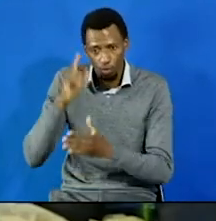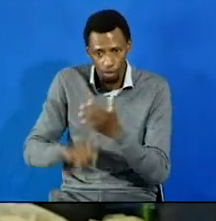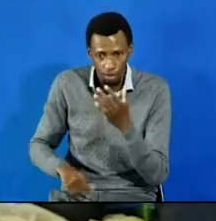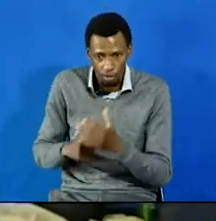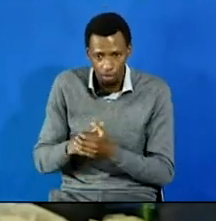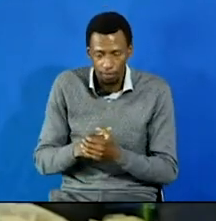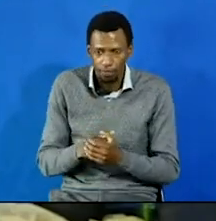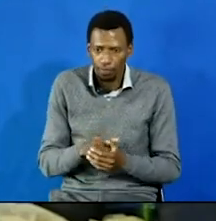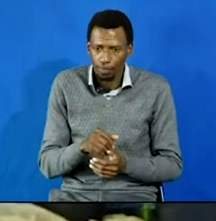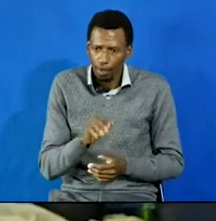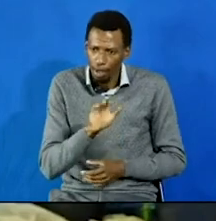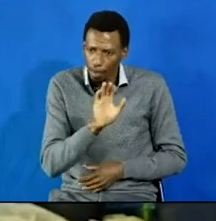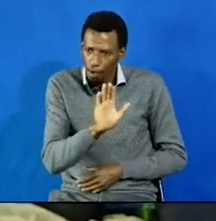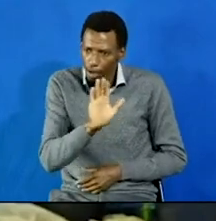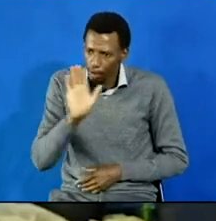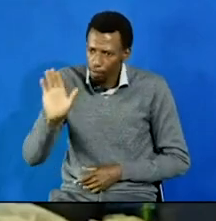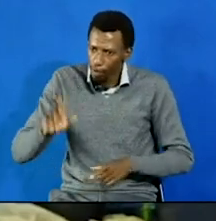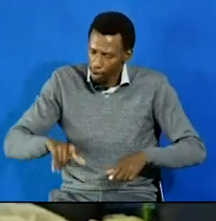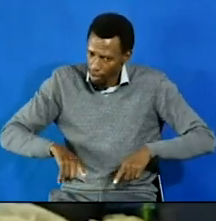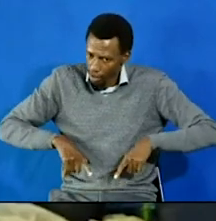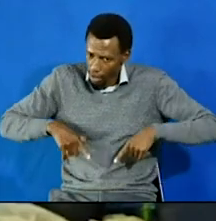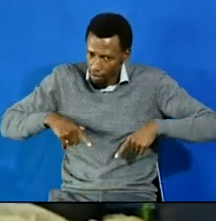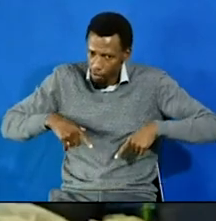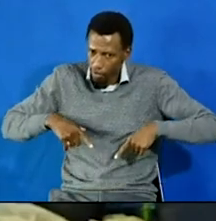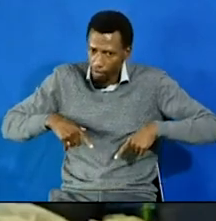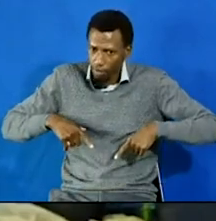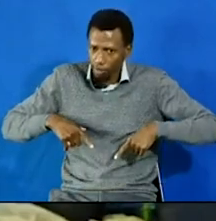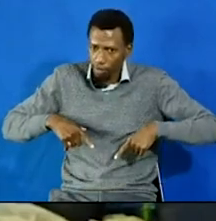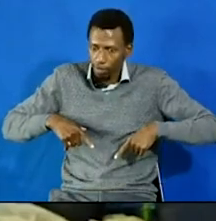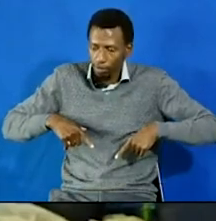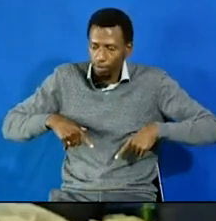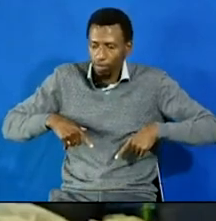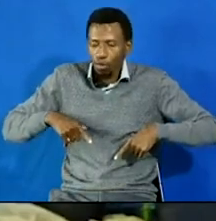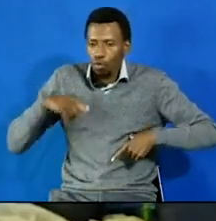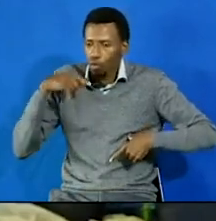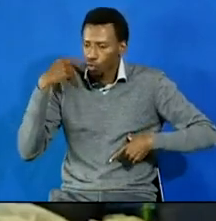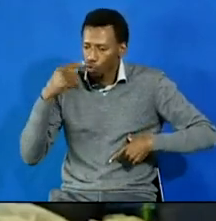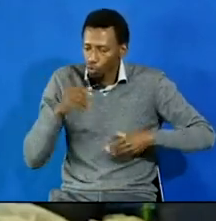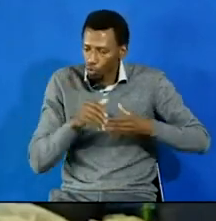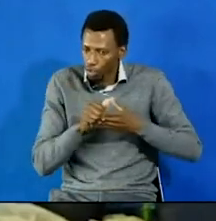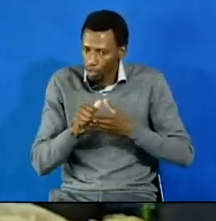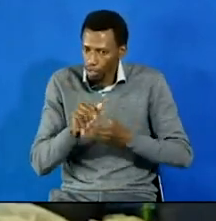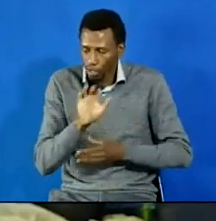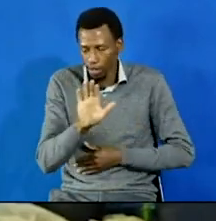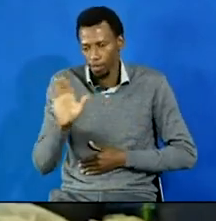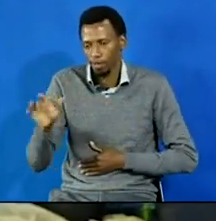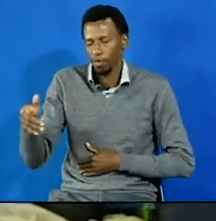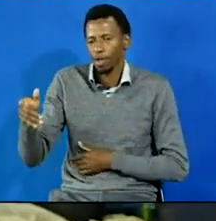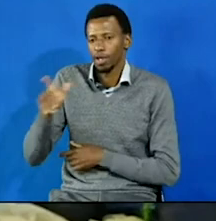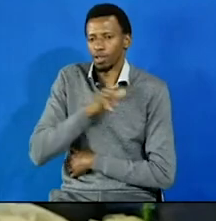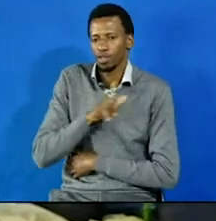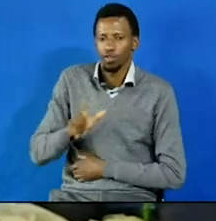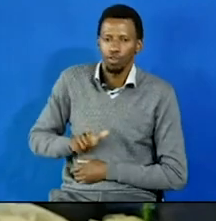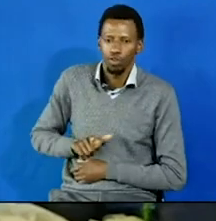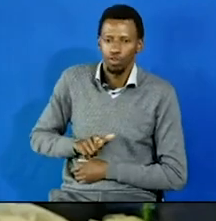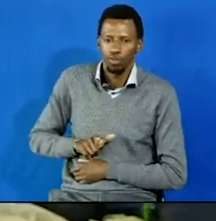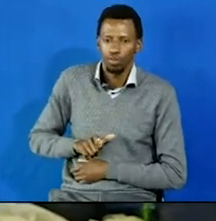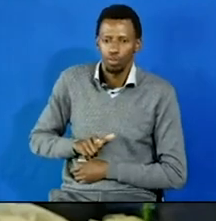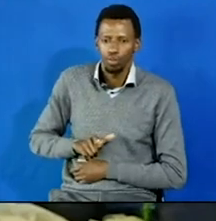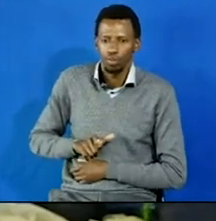the life that you are living has been influenced by your Lord. So just